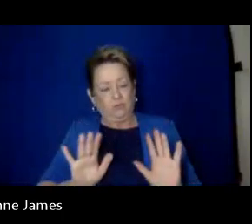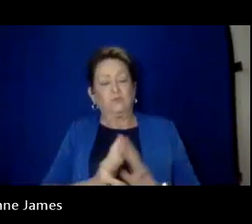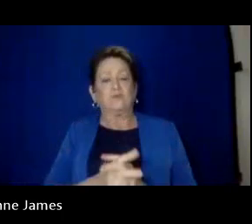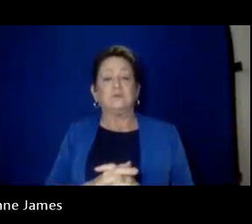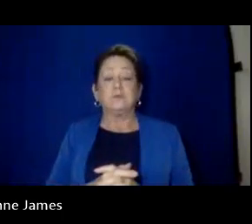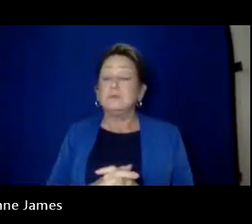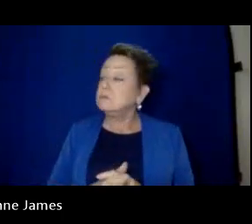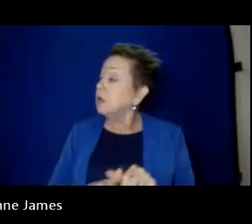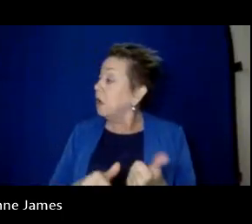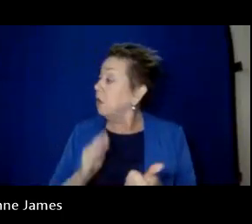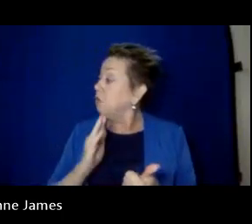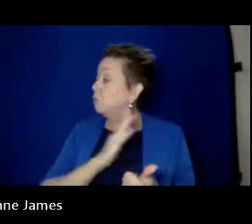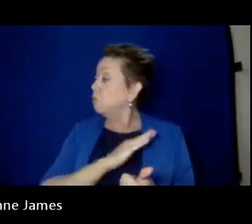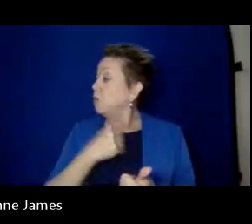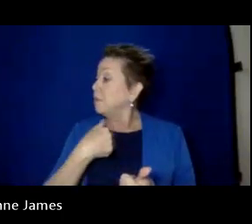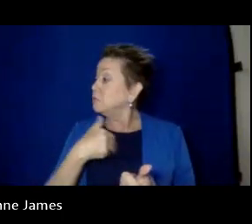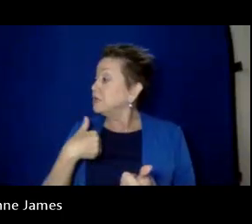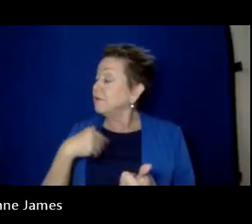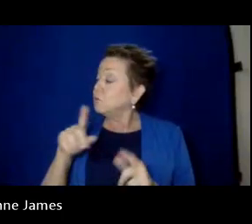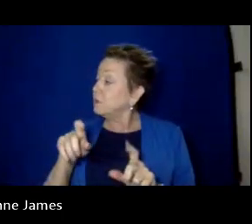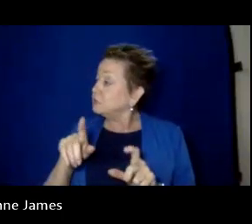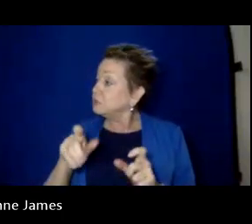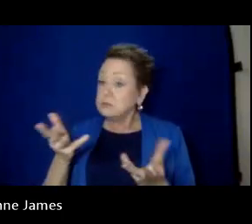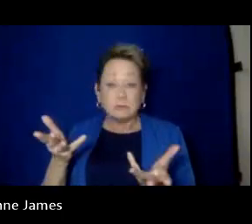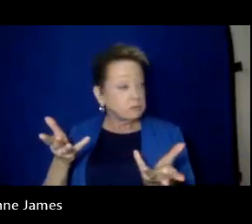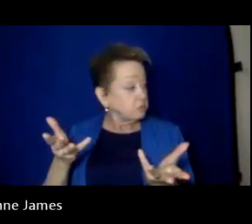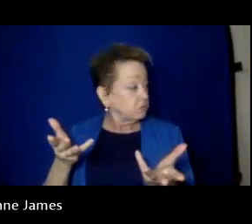Do any other board members have questions?